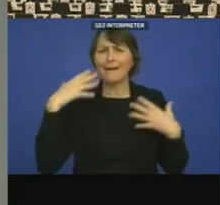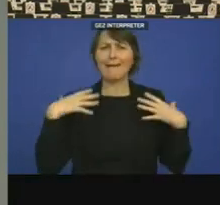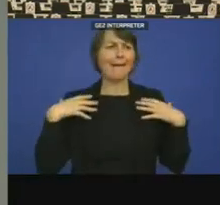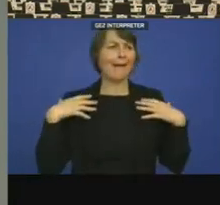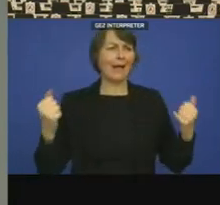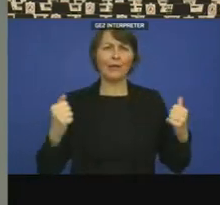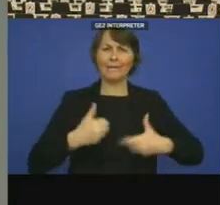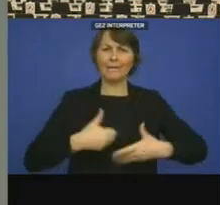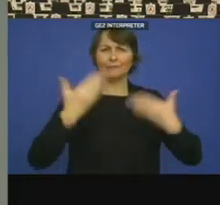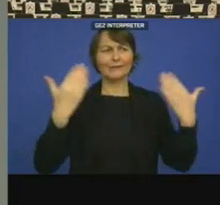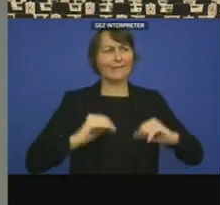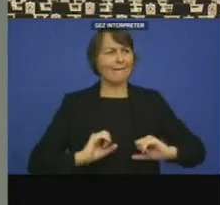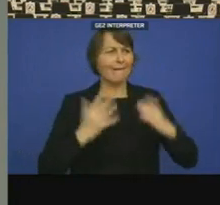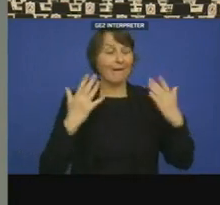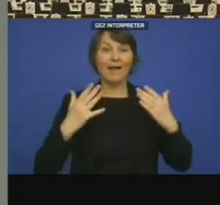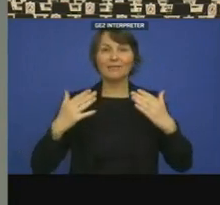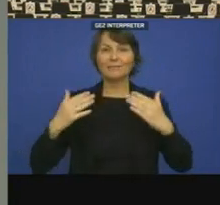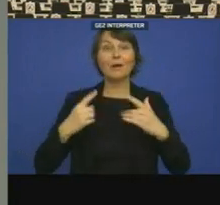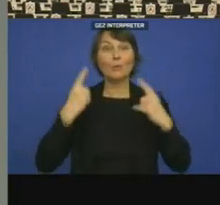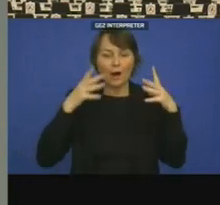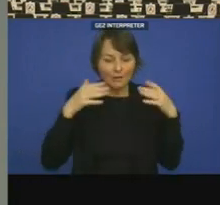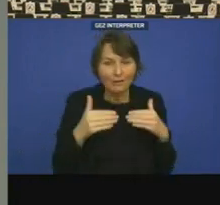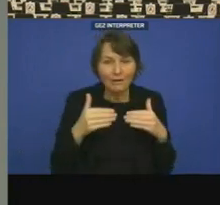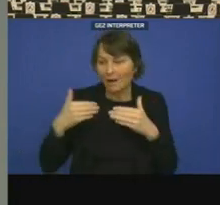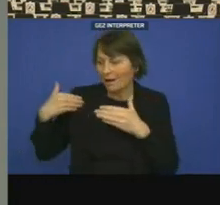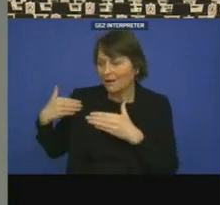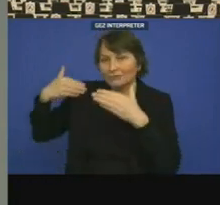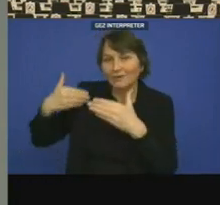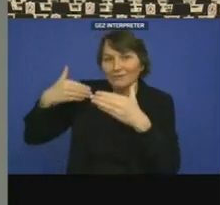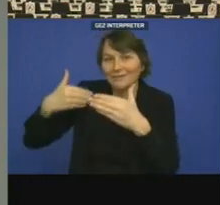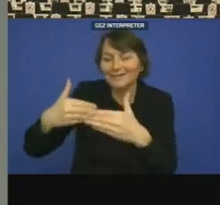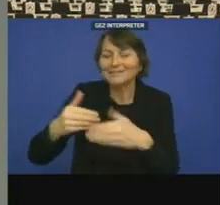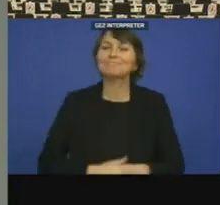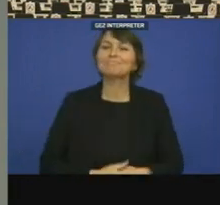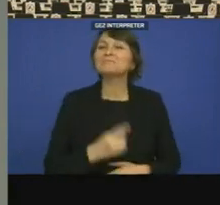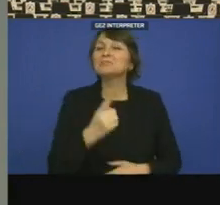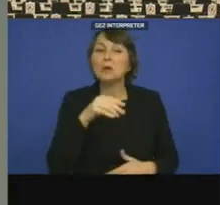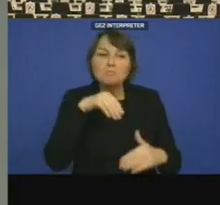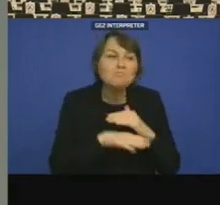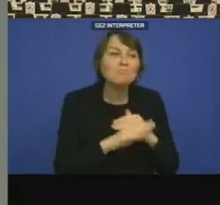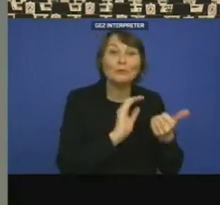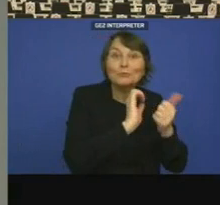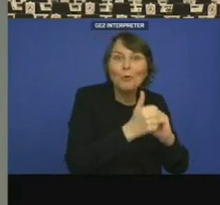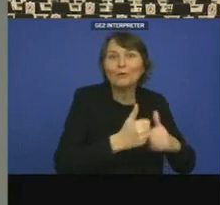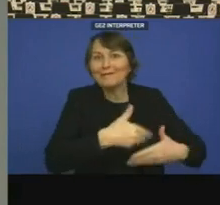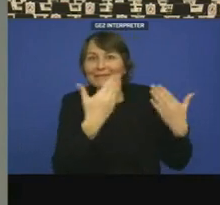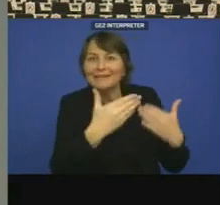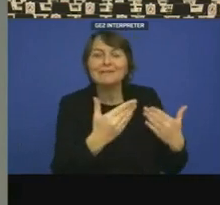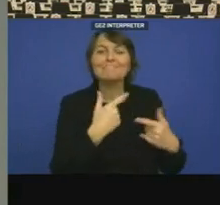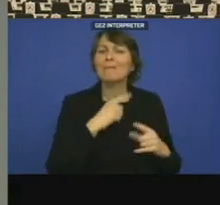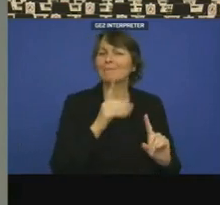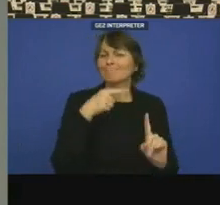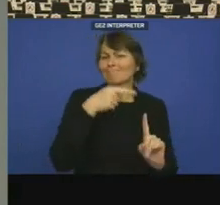generations. Second, easier access to sport and physical activity, with special focus on inclusion